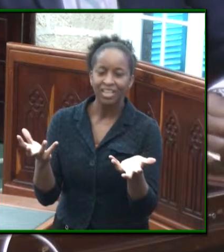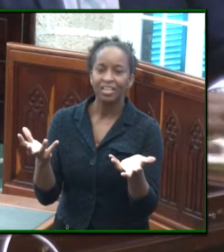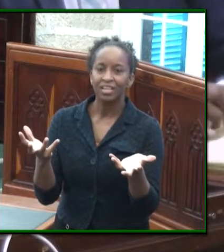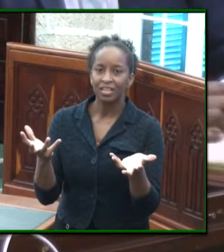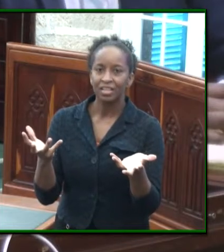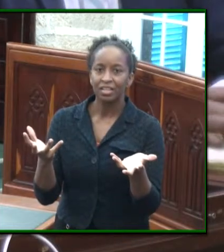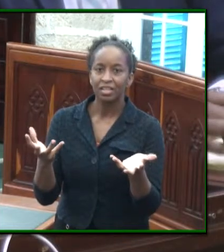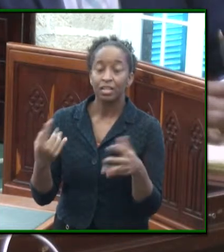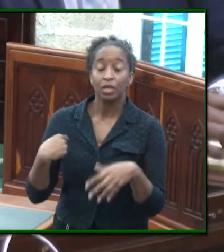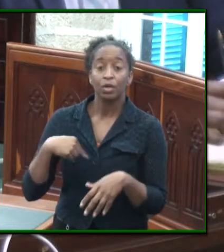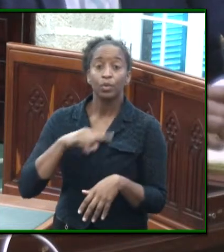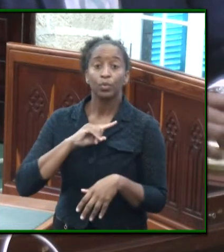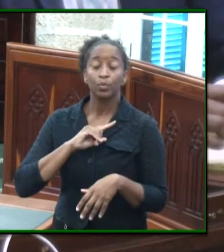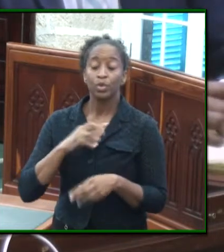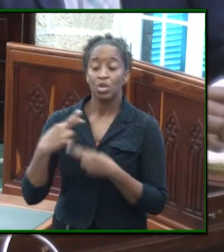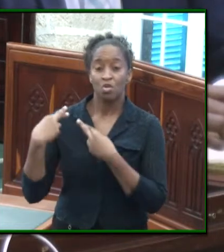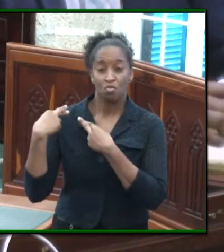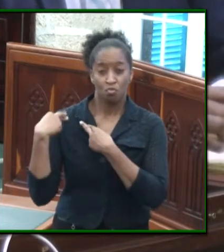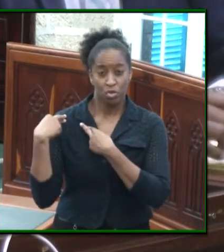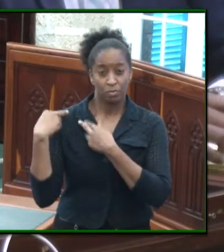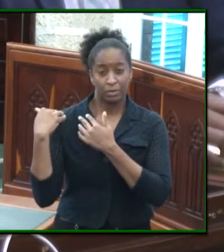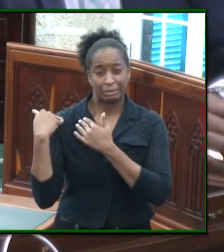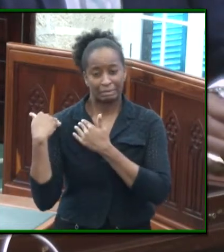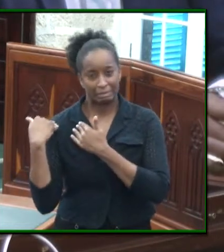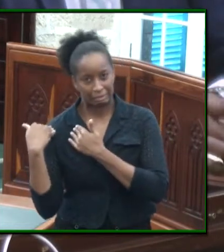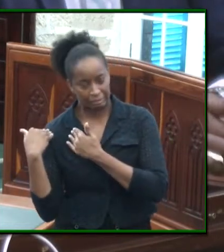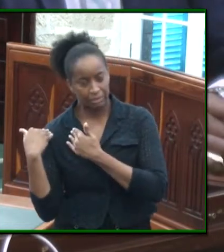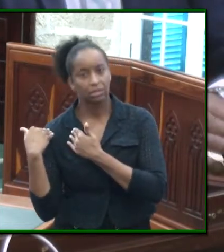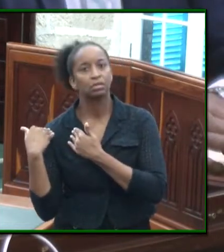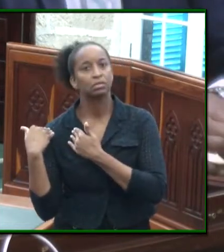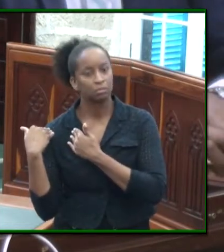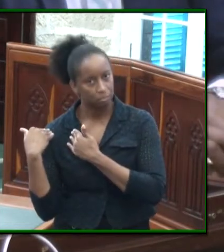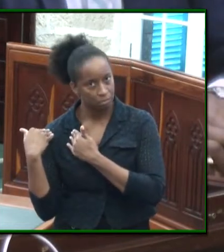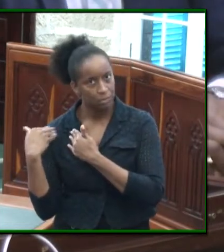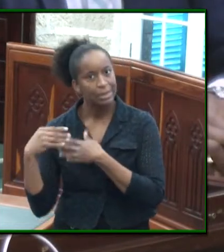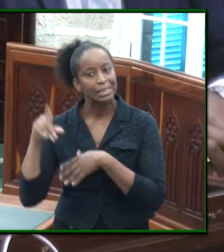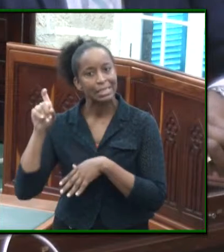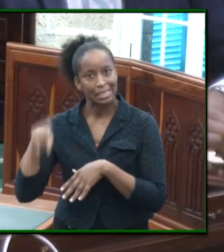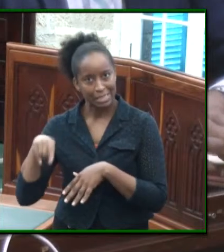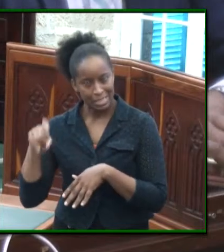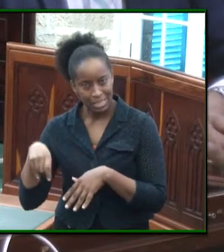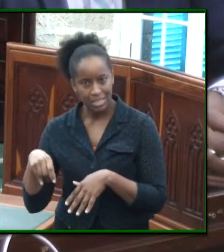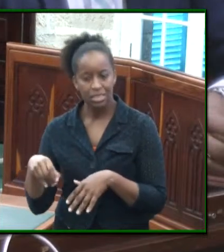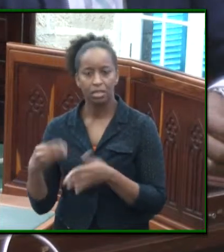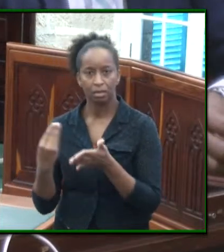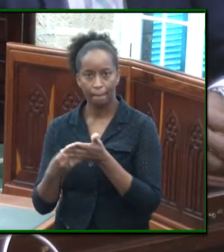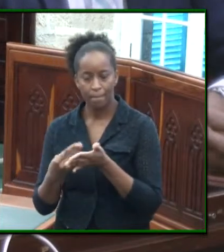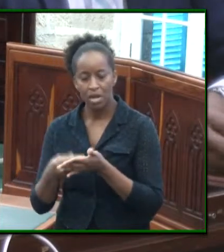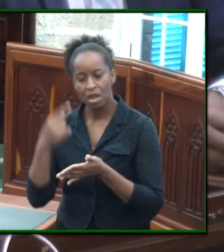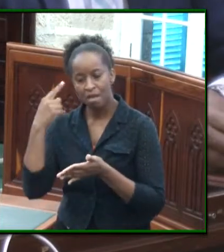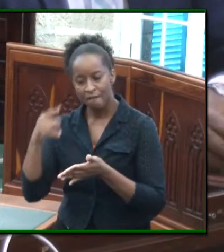the responsibility and to fulfill the confidence that the government of Barbados has placed in it.